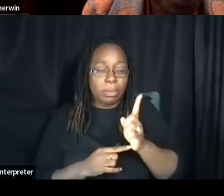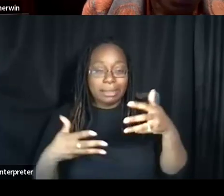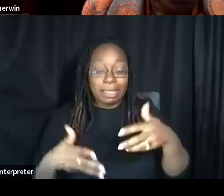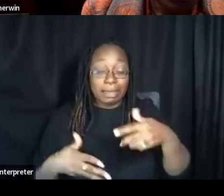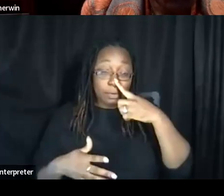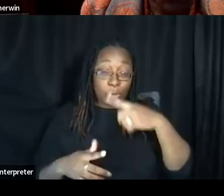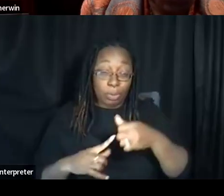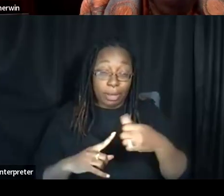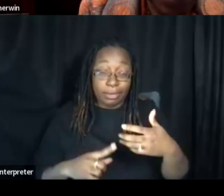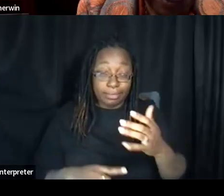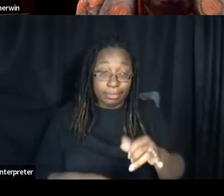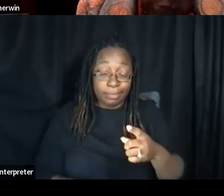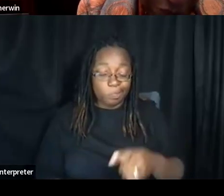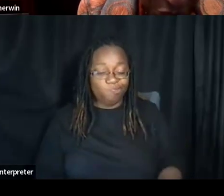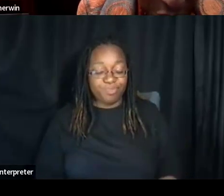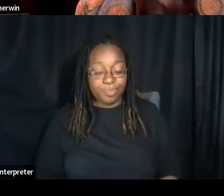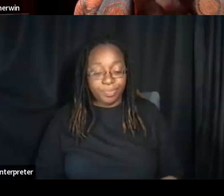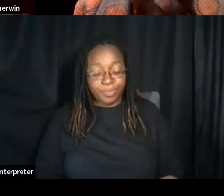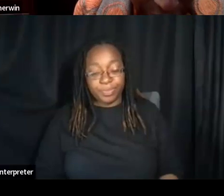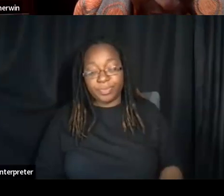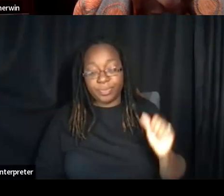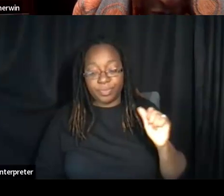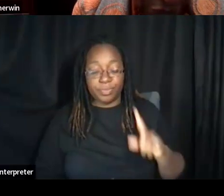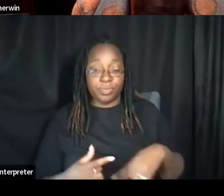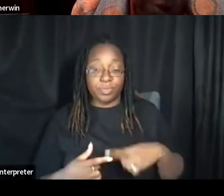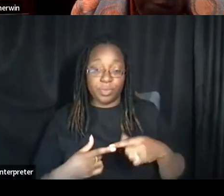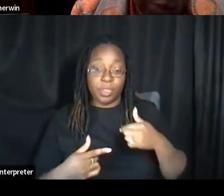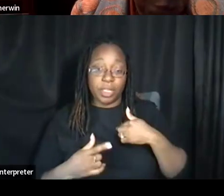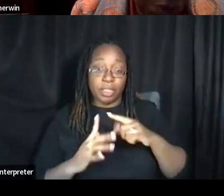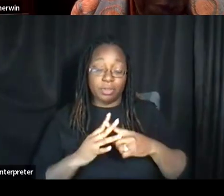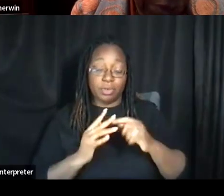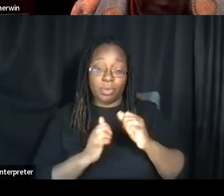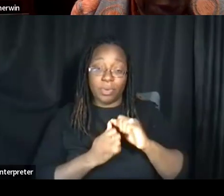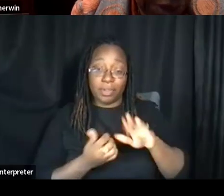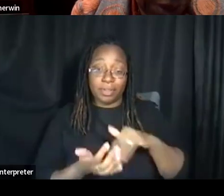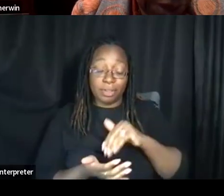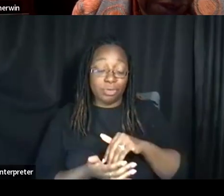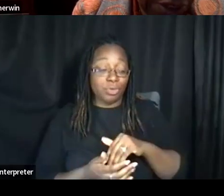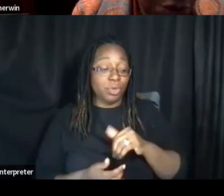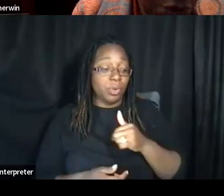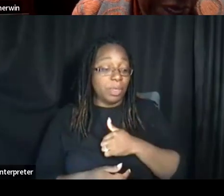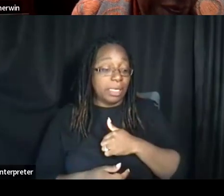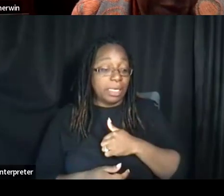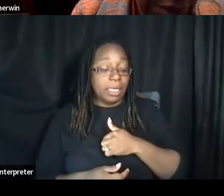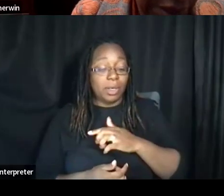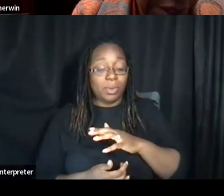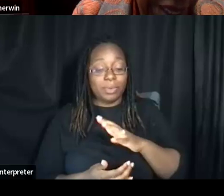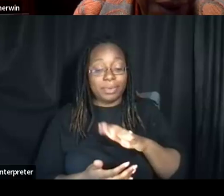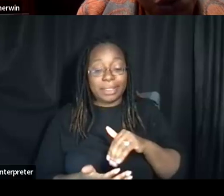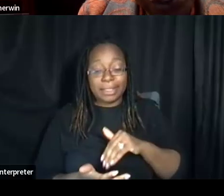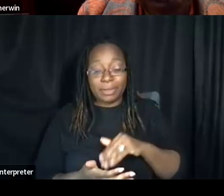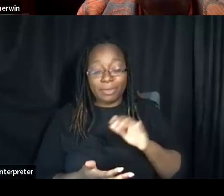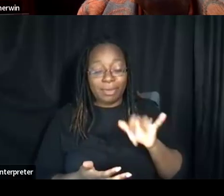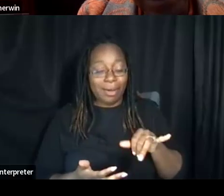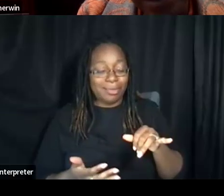that. Well, basically, when I started with the center, we were a center that